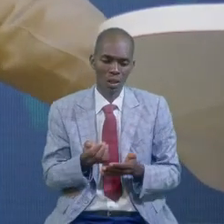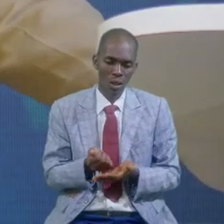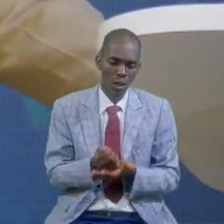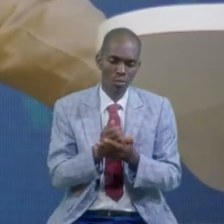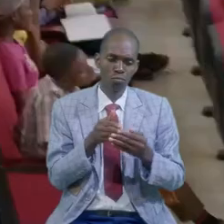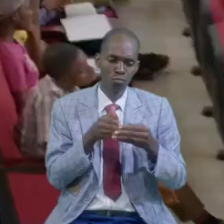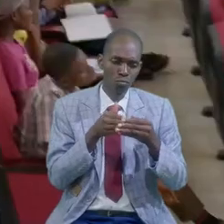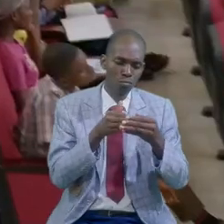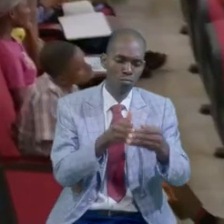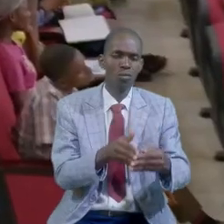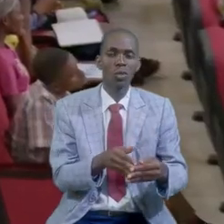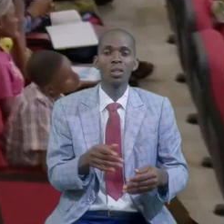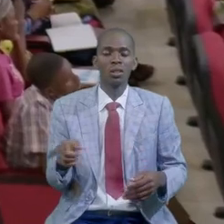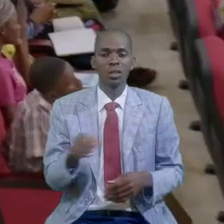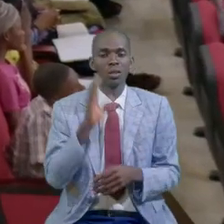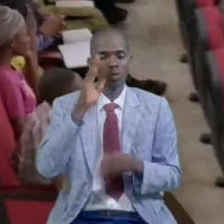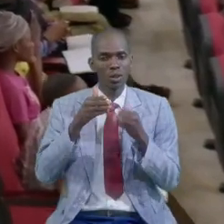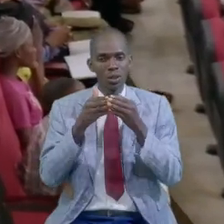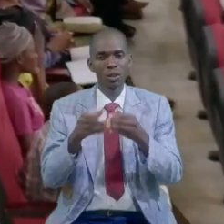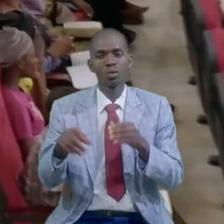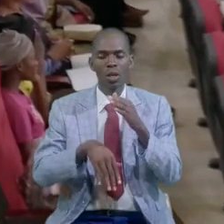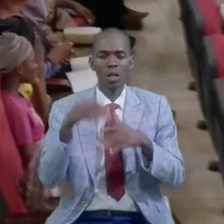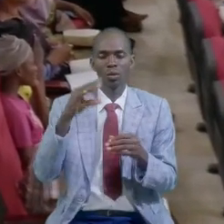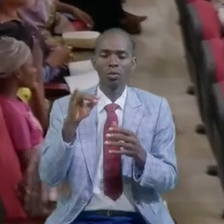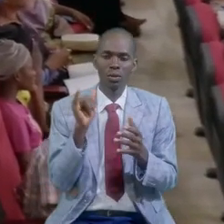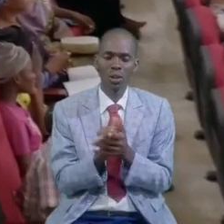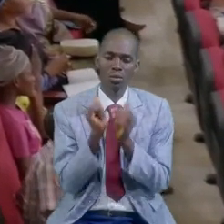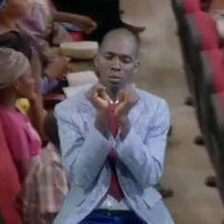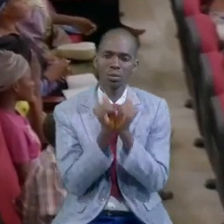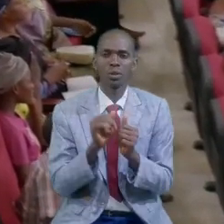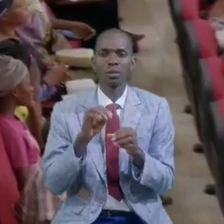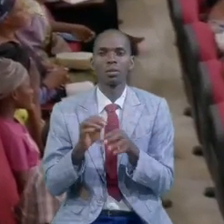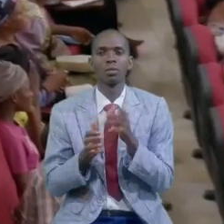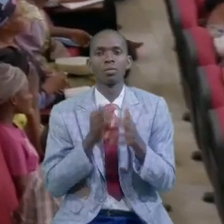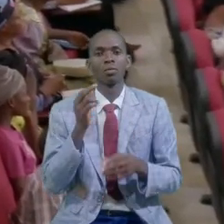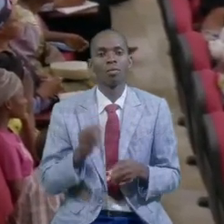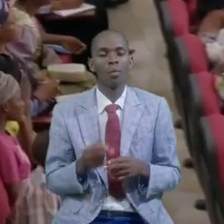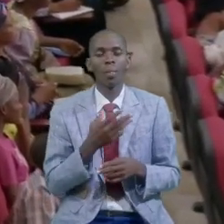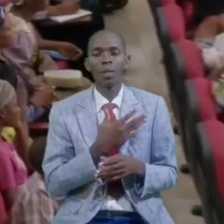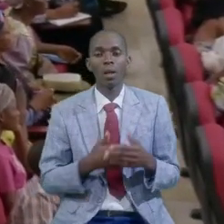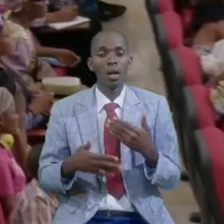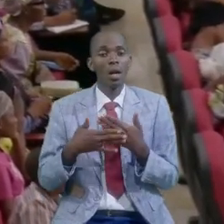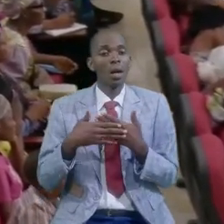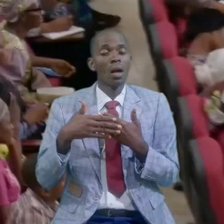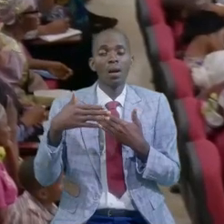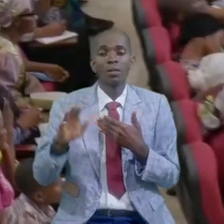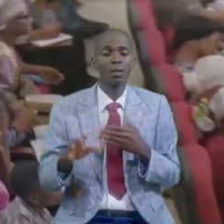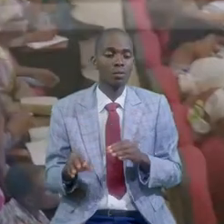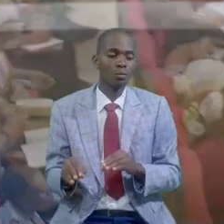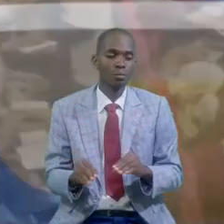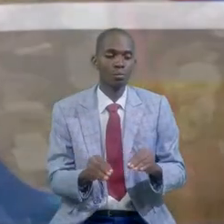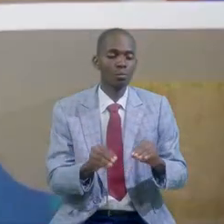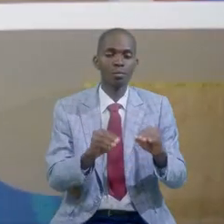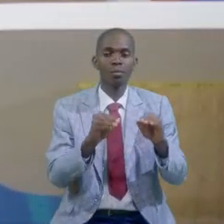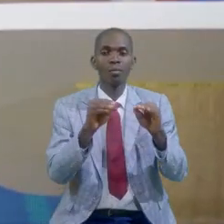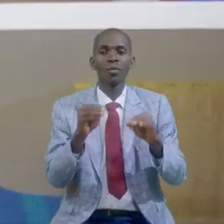He'll lead you out of that captivity. And after he's gone, they examine all the